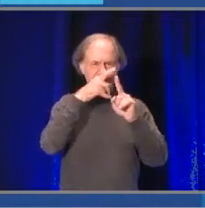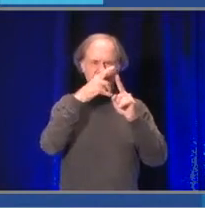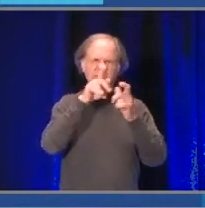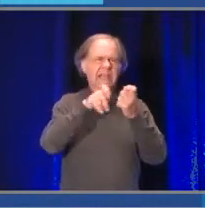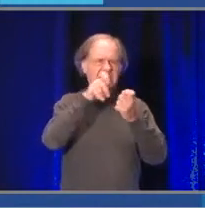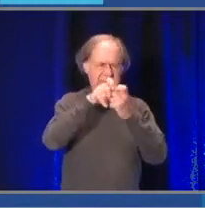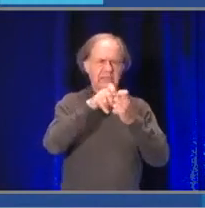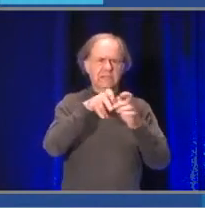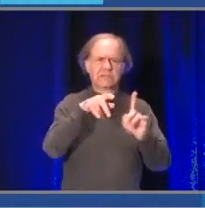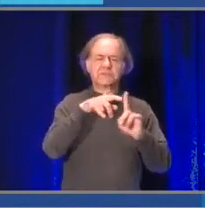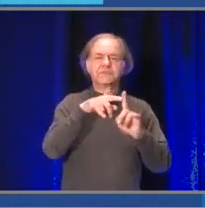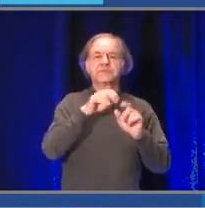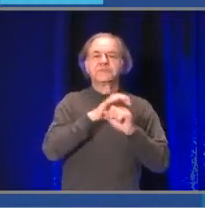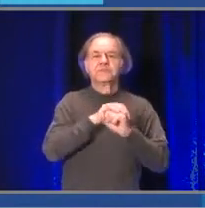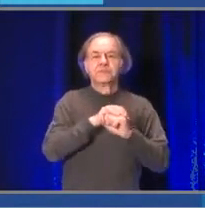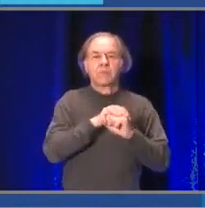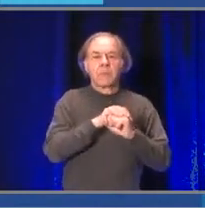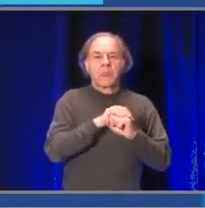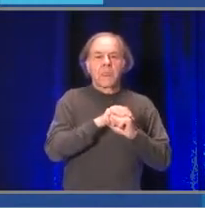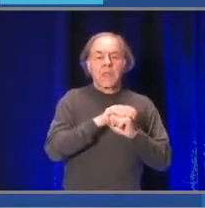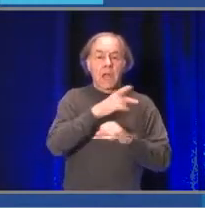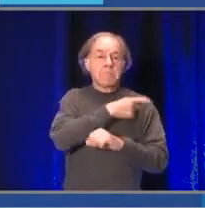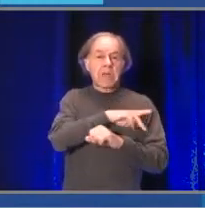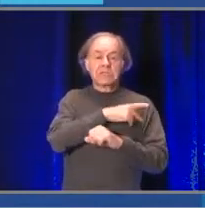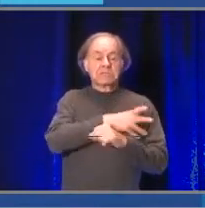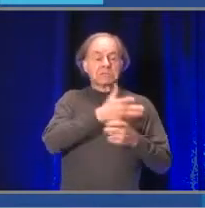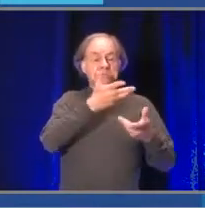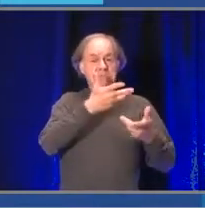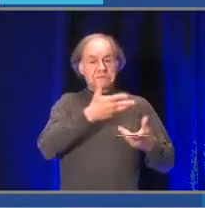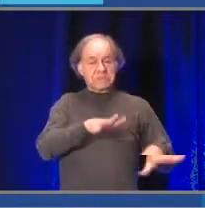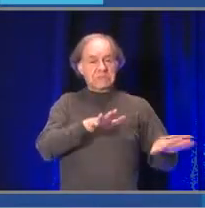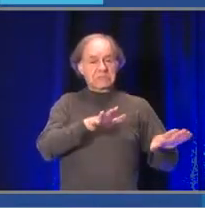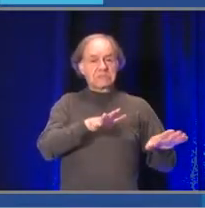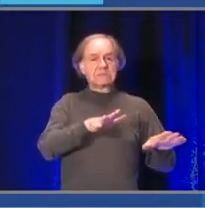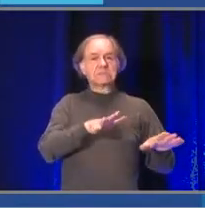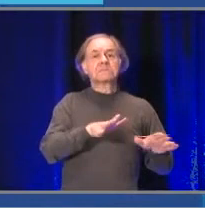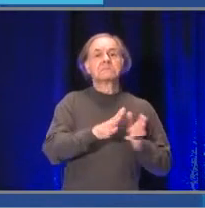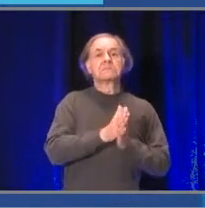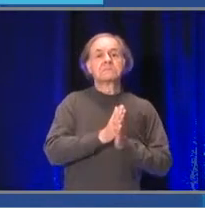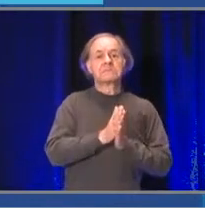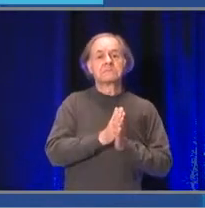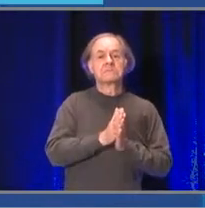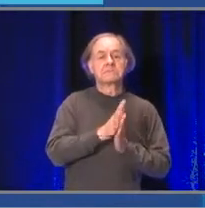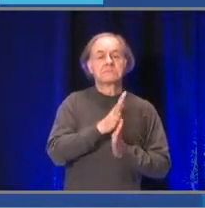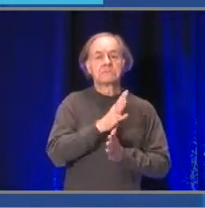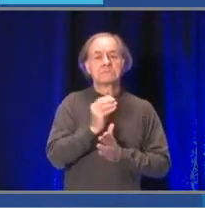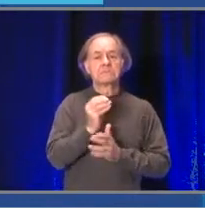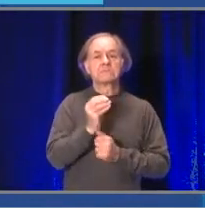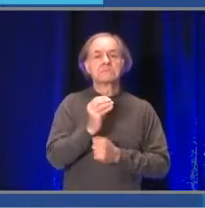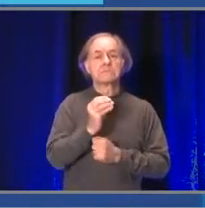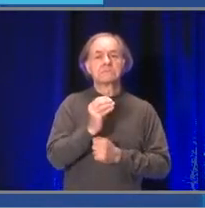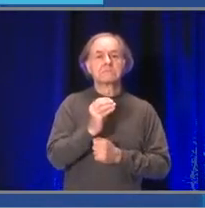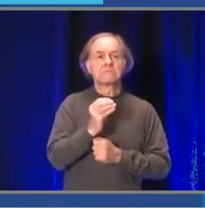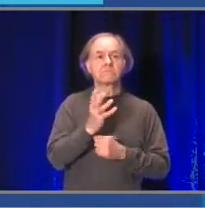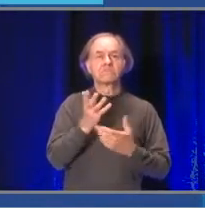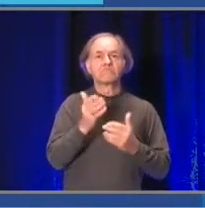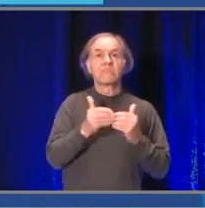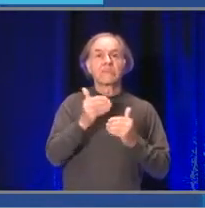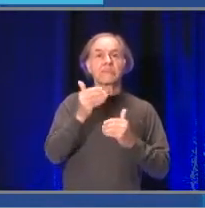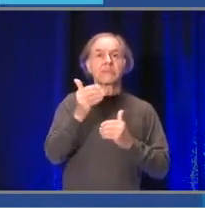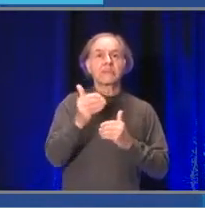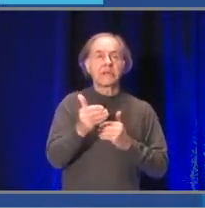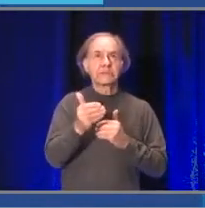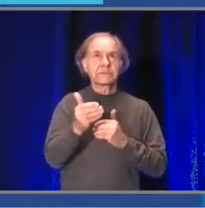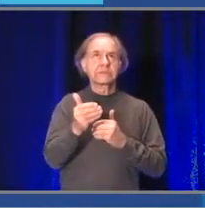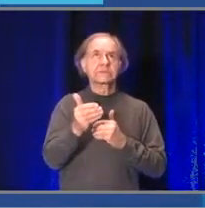and accurately. The patient's done with the procedure afterwards, and what you have next